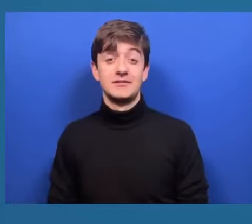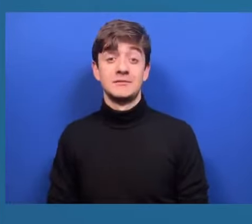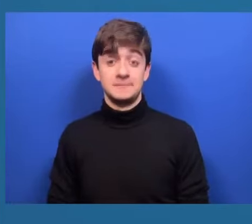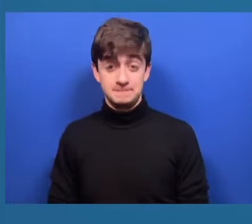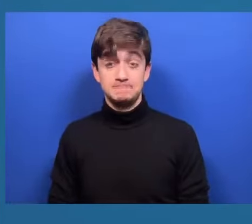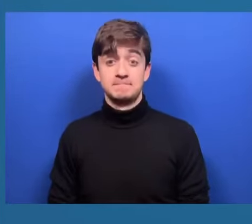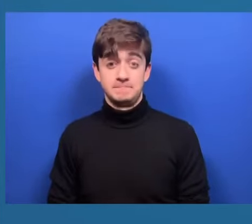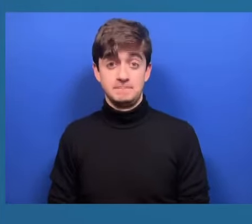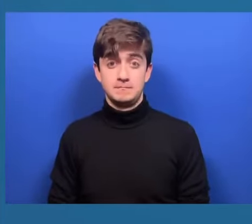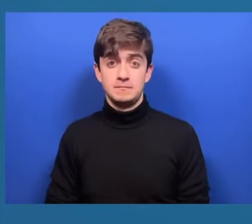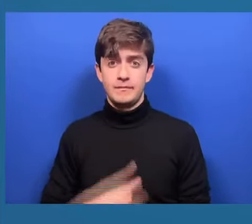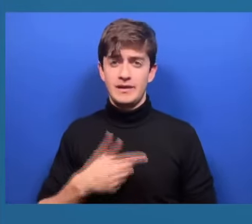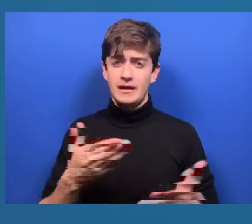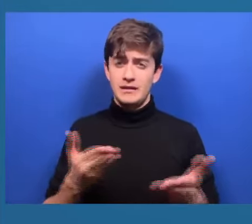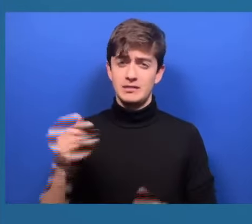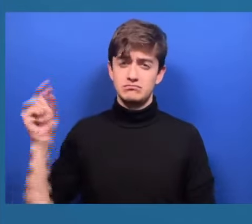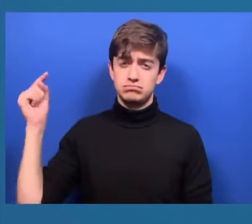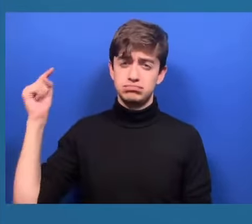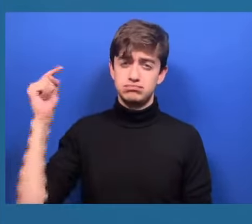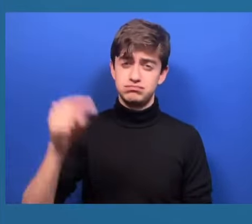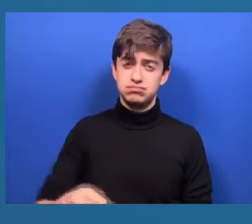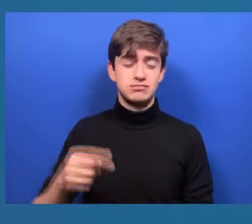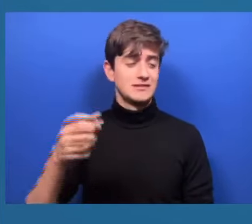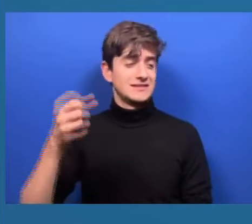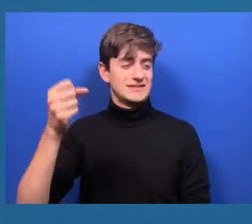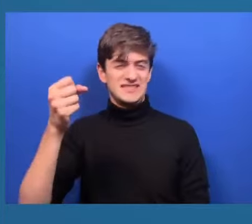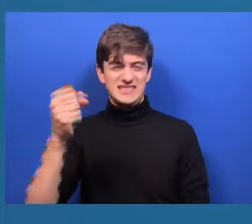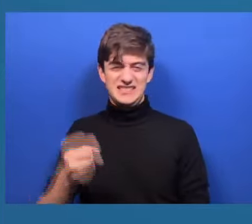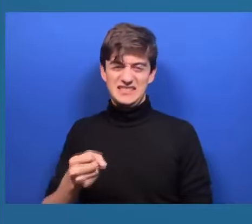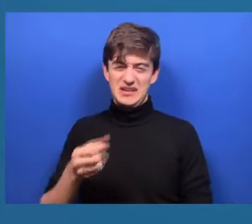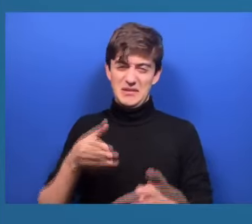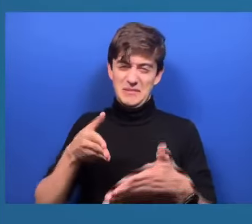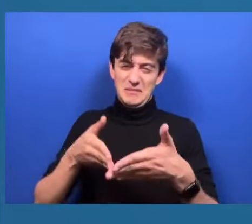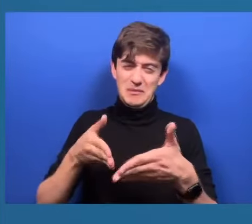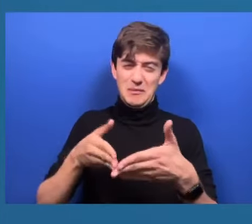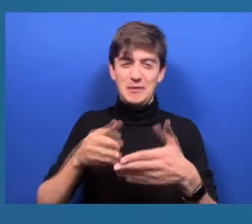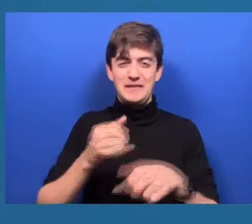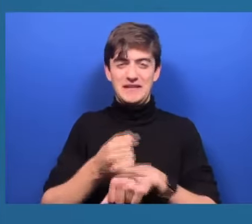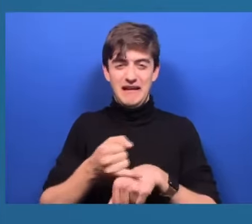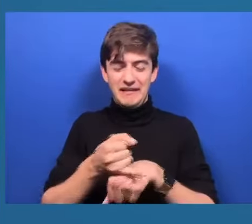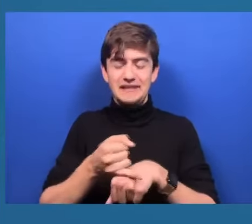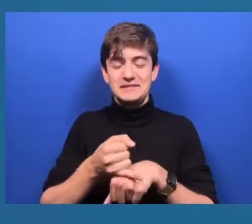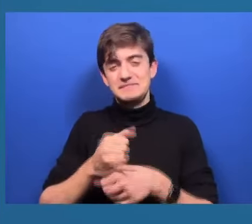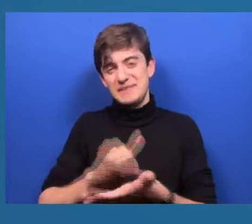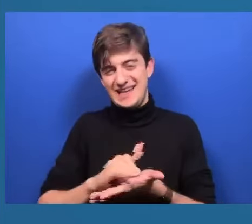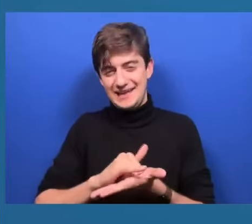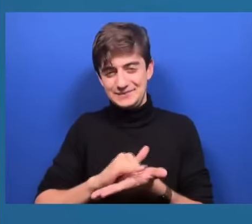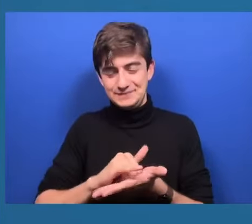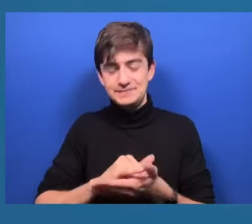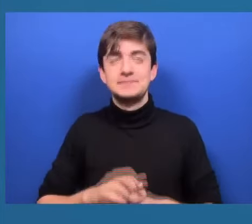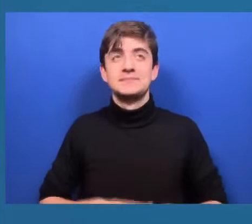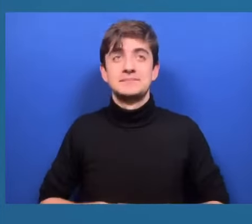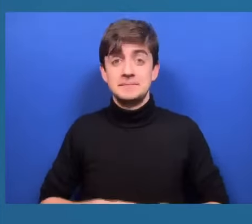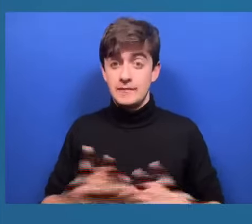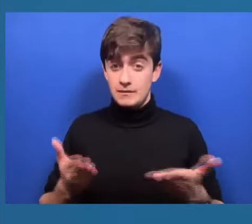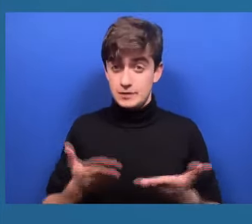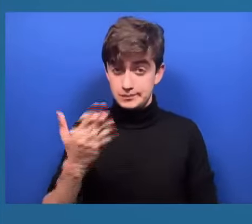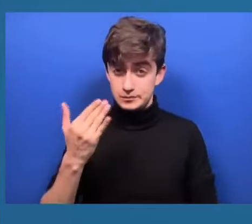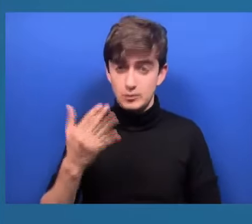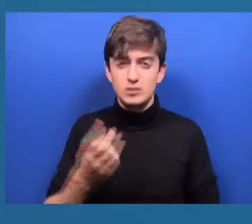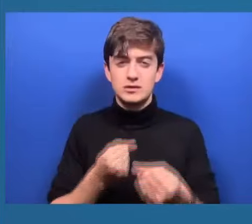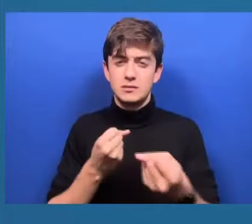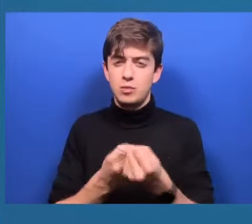I come all the way down to the southern tip of the island of Manhattan, in support of a